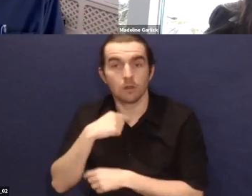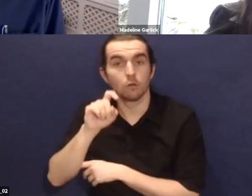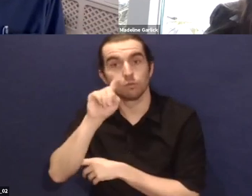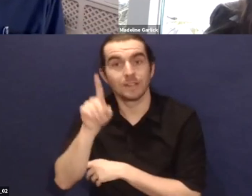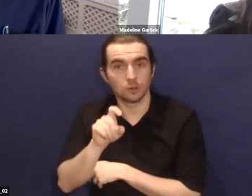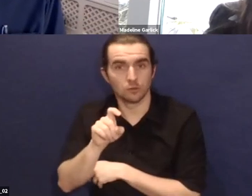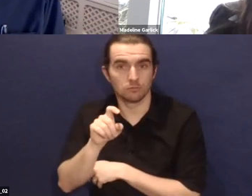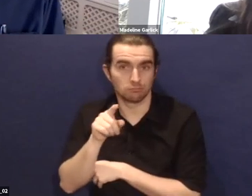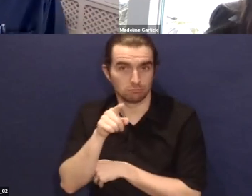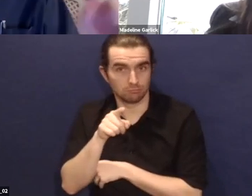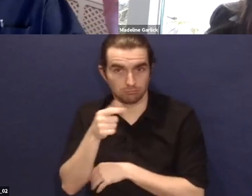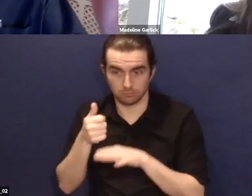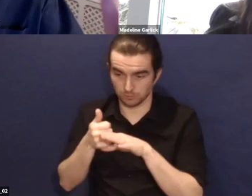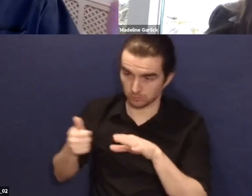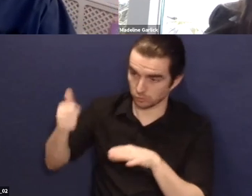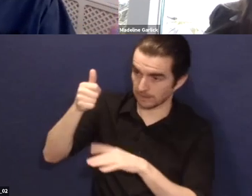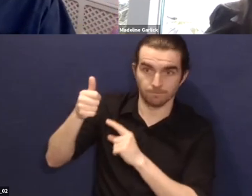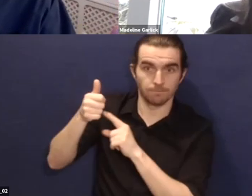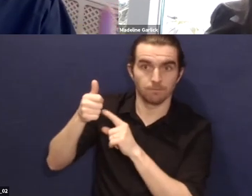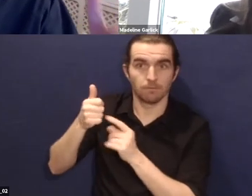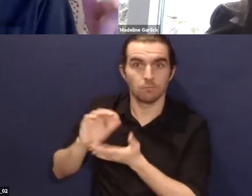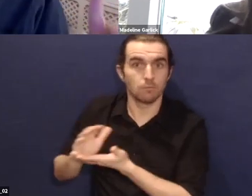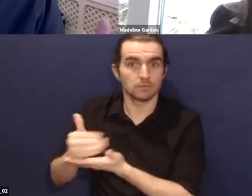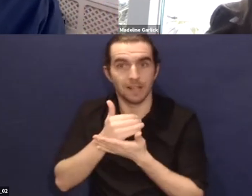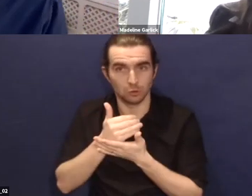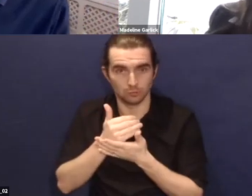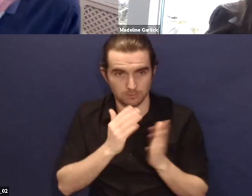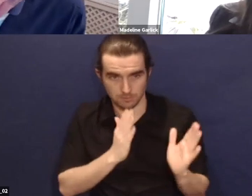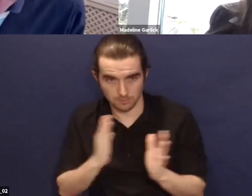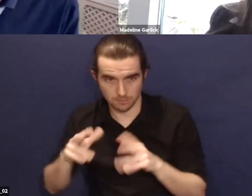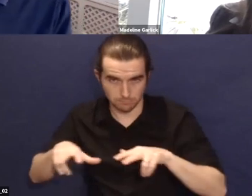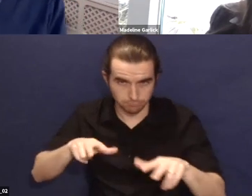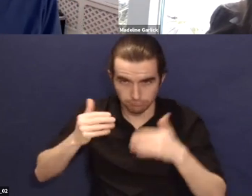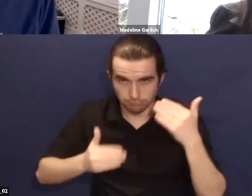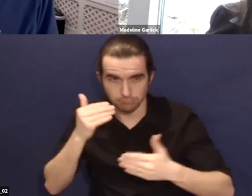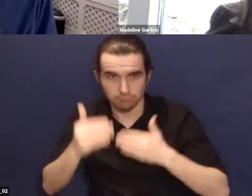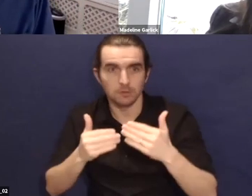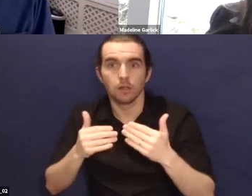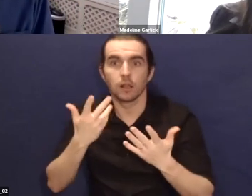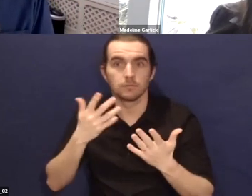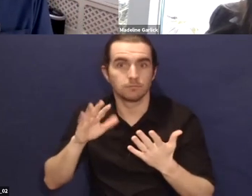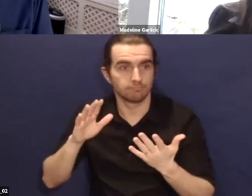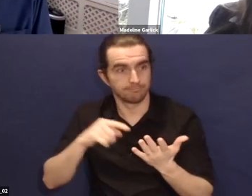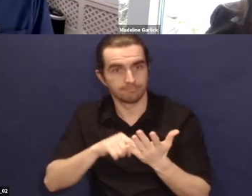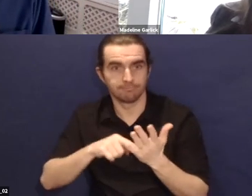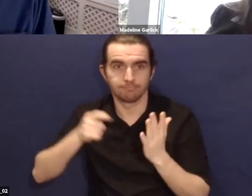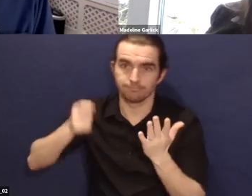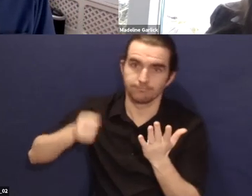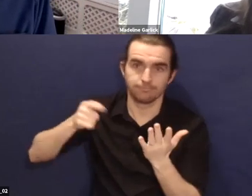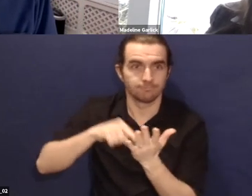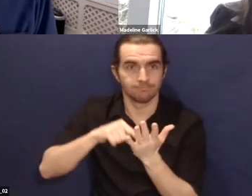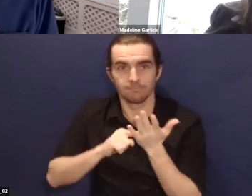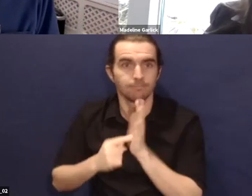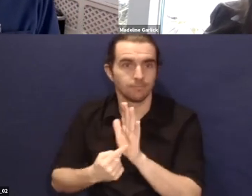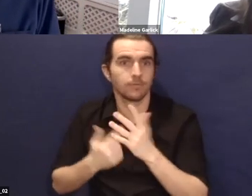Advice. No, Protection Policy and Legal Advice. I apologize. How much of your work, and I